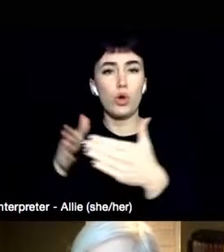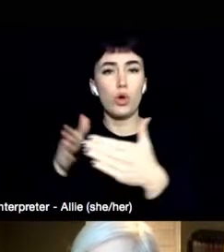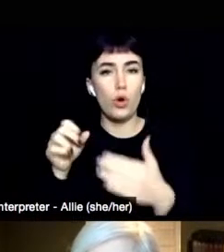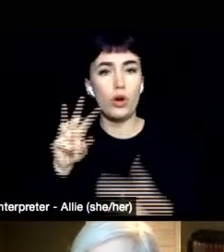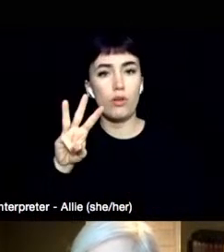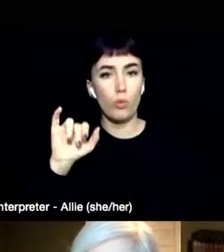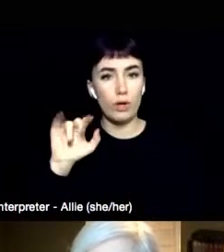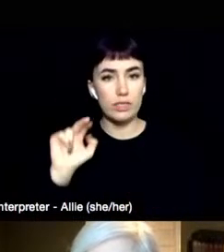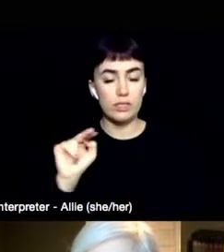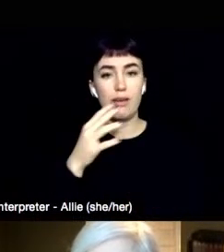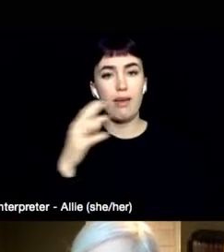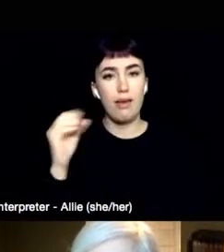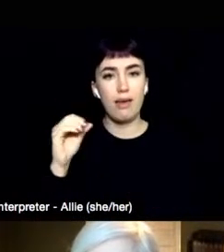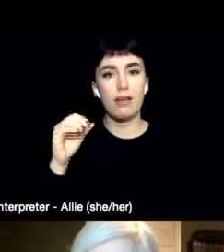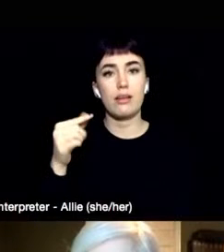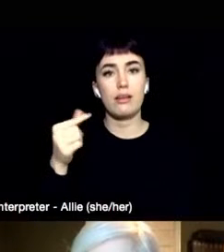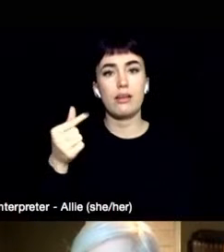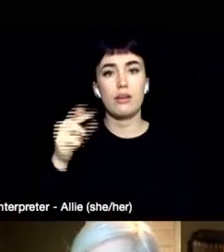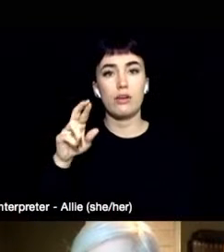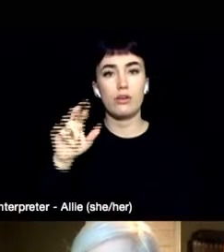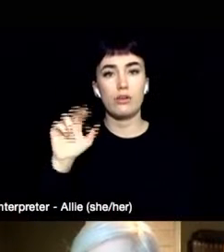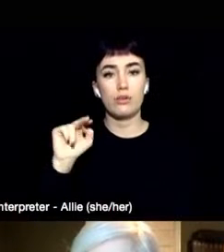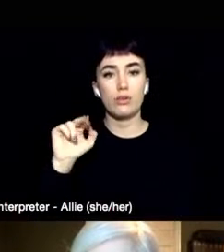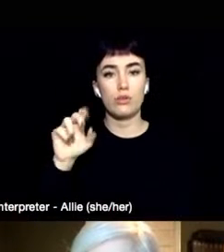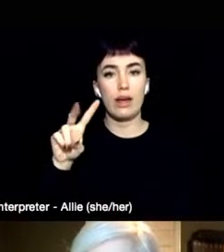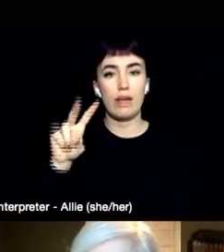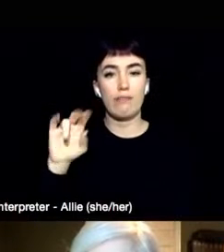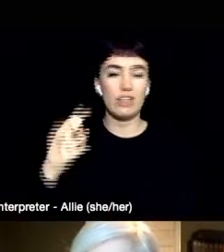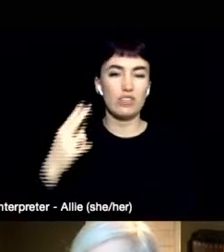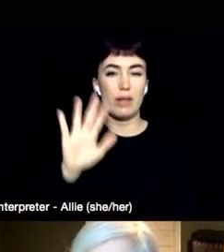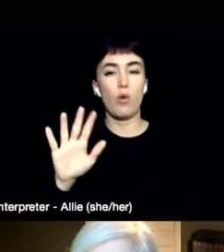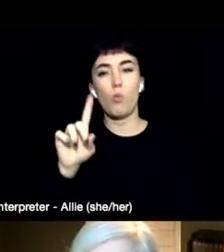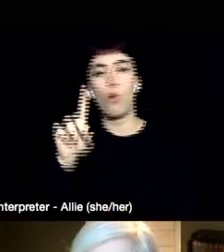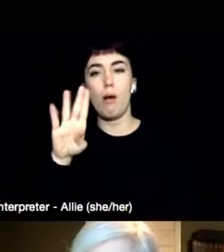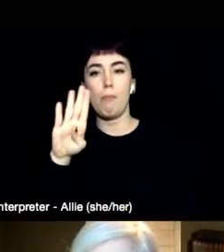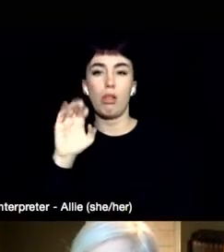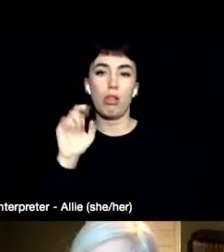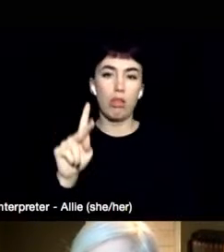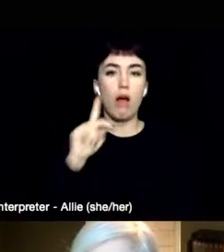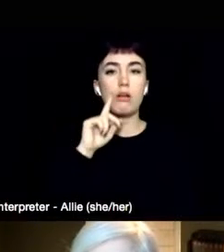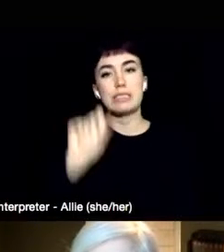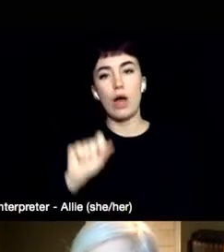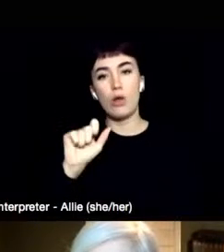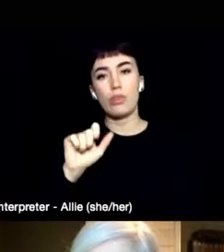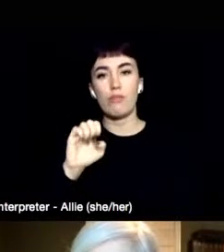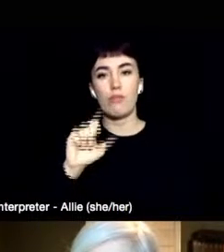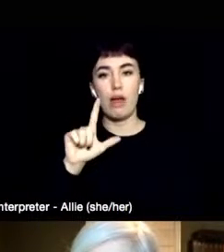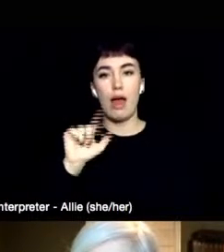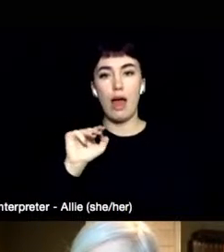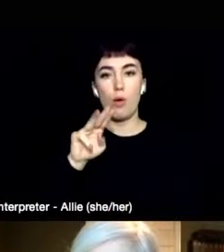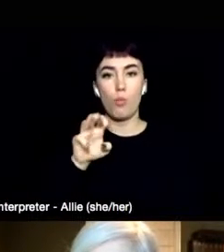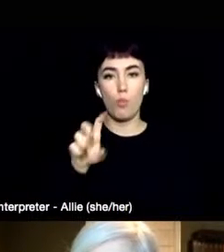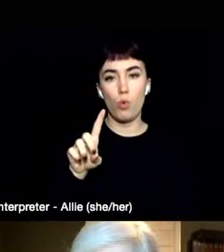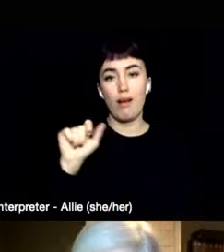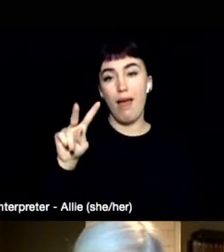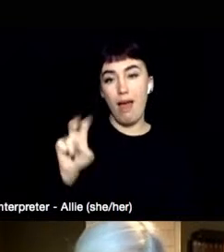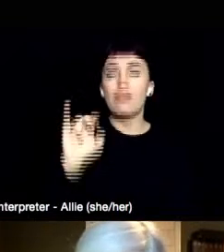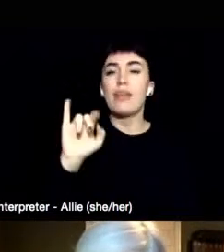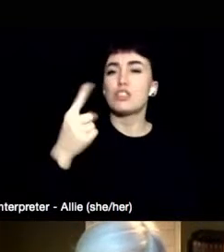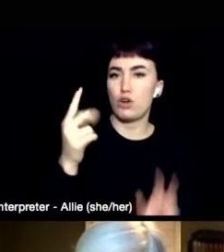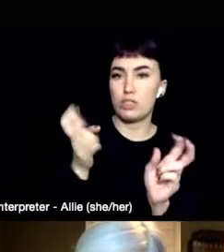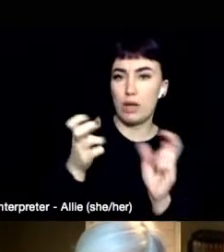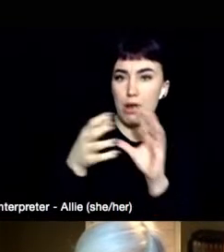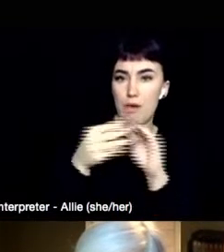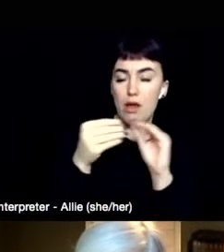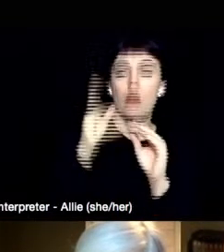Winton and Greenwich, which is about a block south of Elmwood Avenue. So that's the first matter I talked about, and we'll have